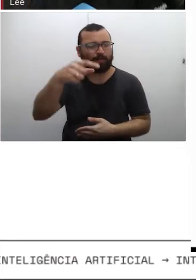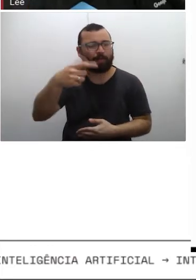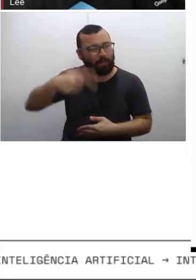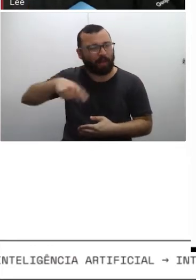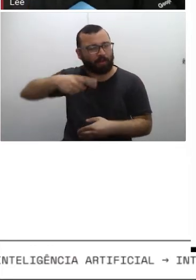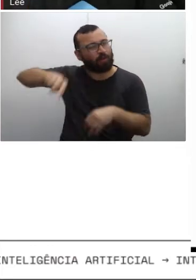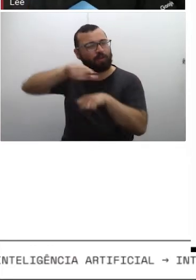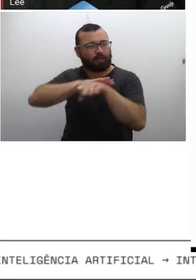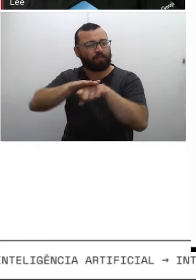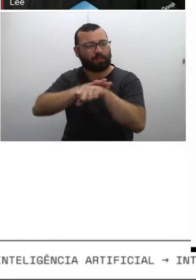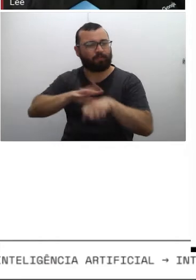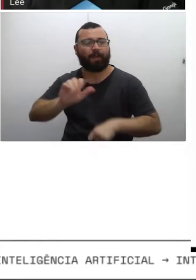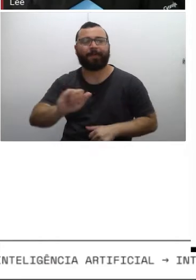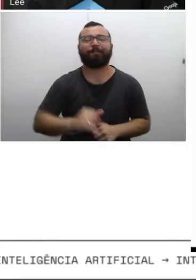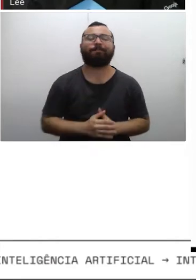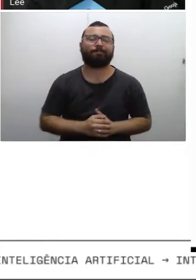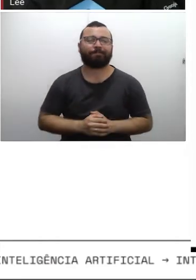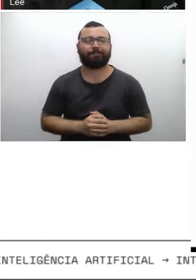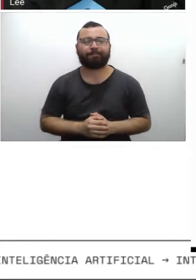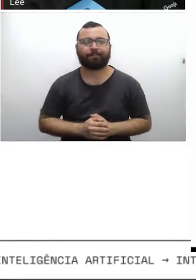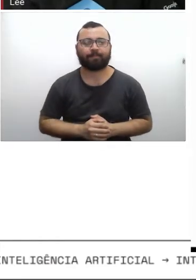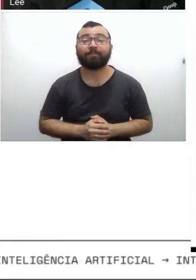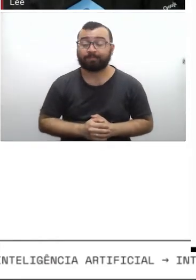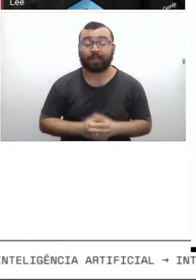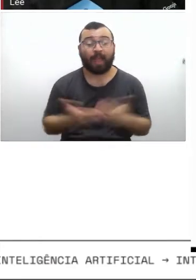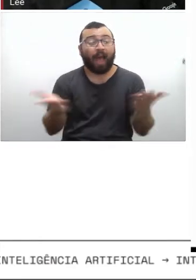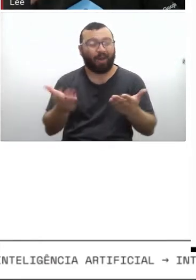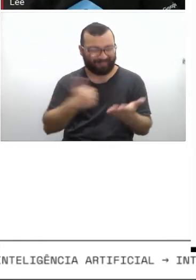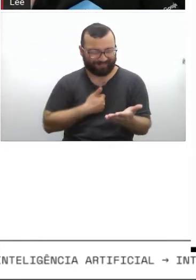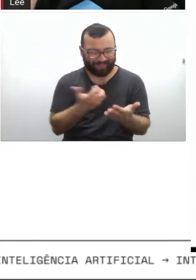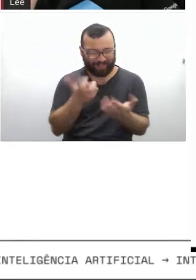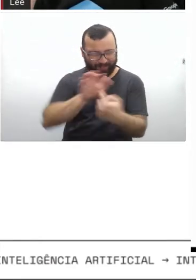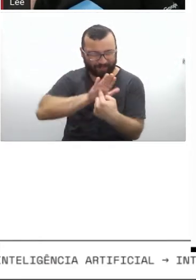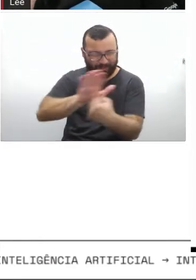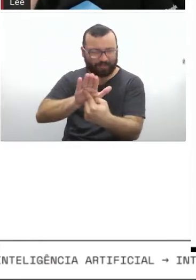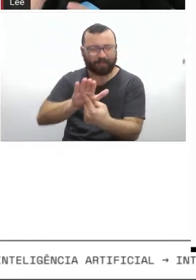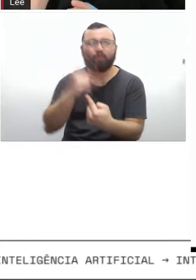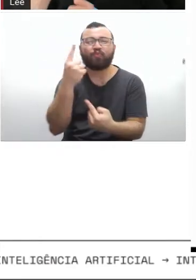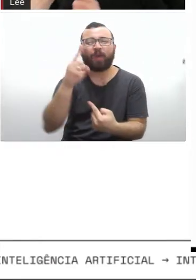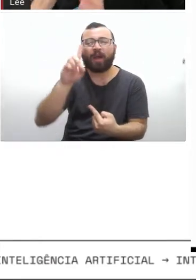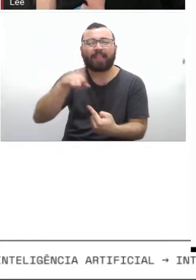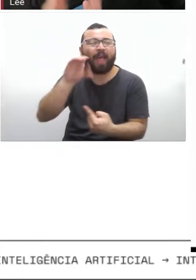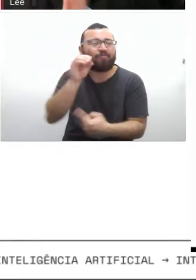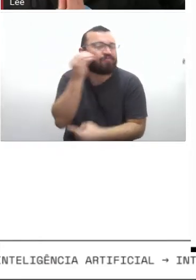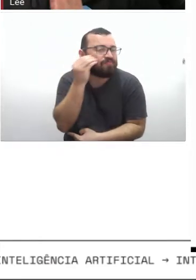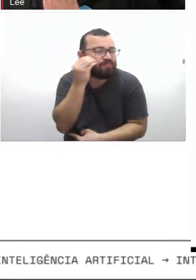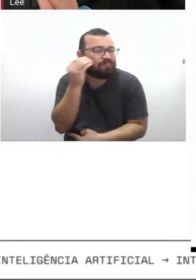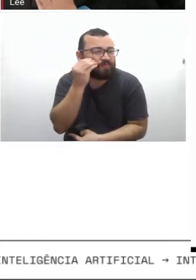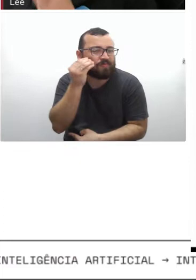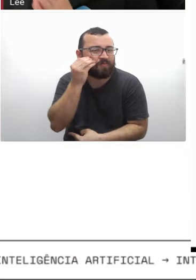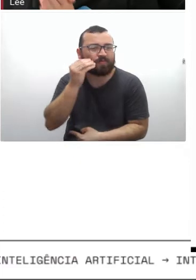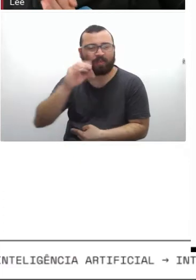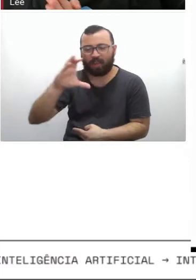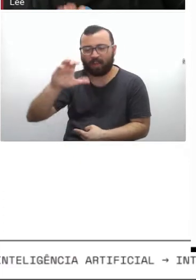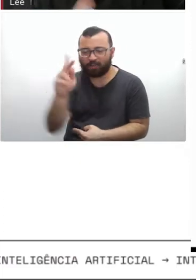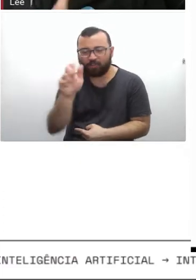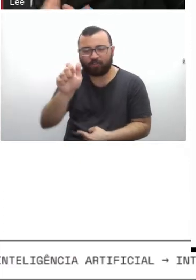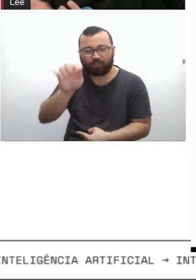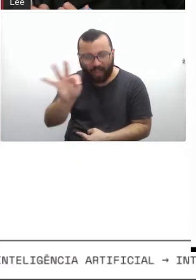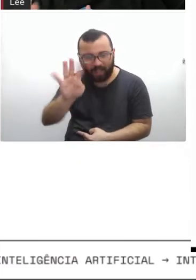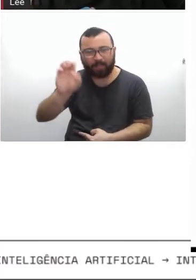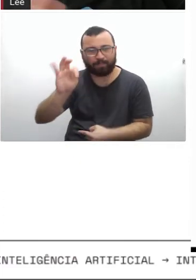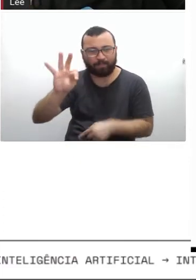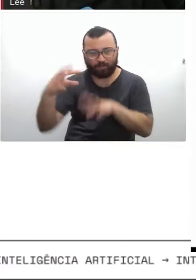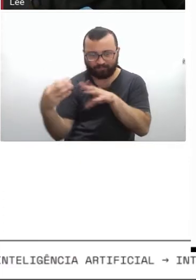later moment. Let me show you one demo of a dashboard that I've built in the past, and